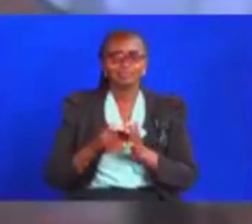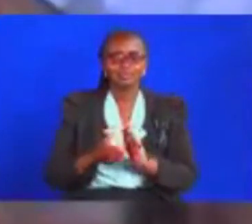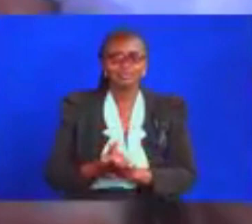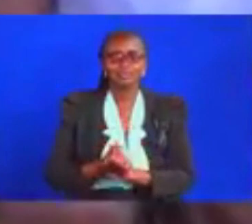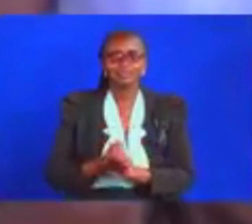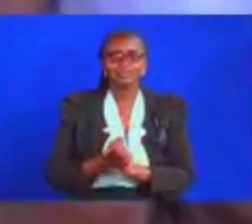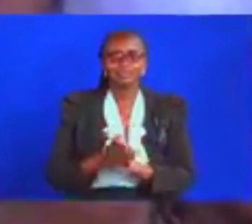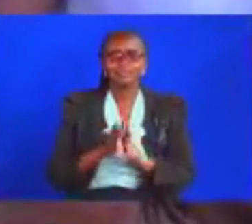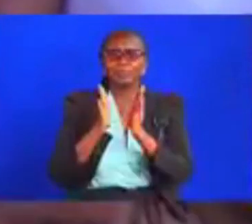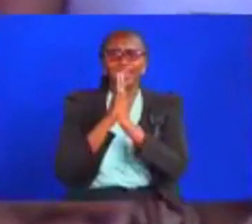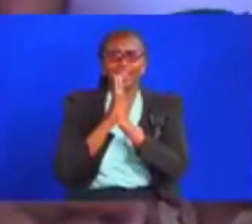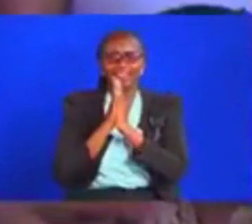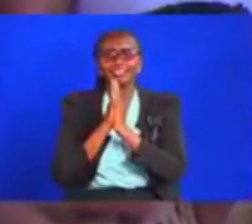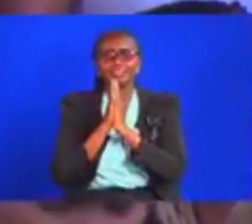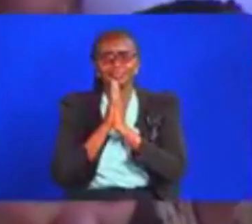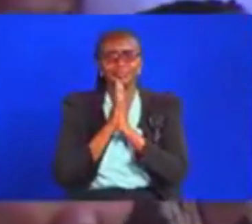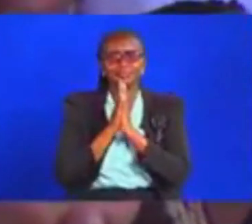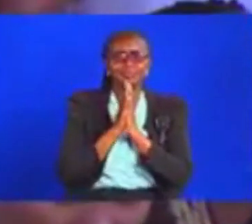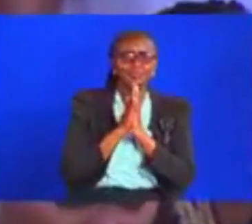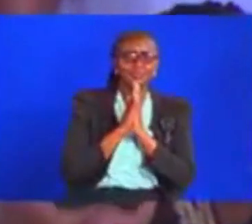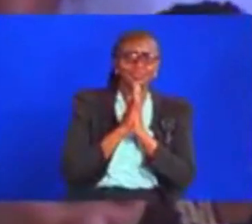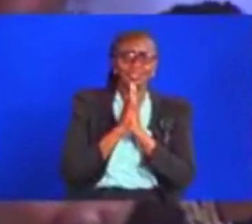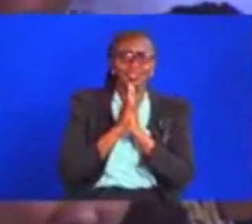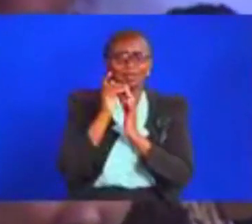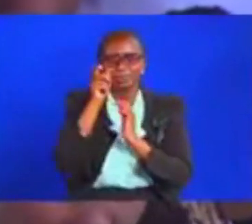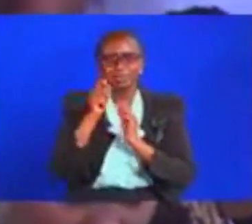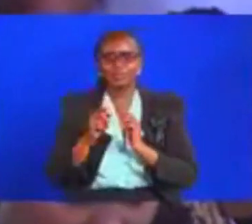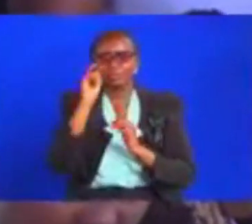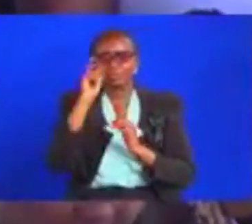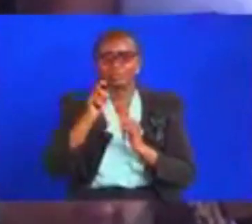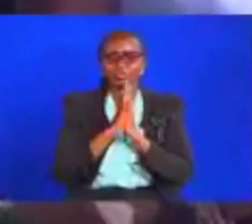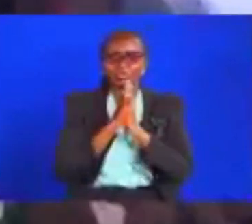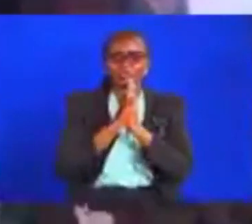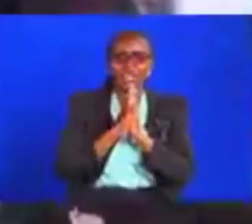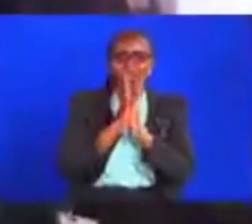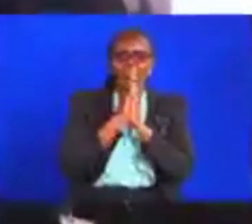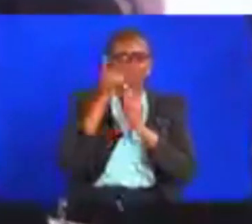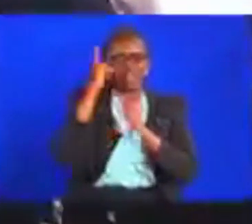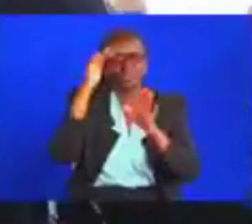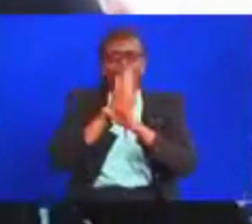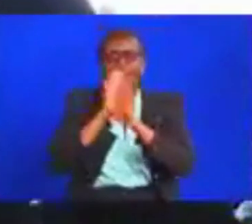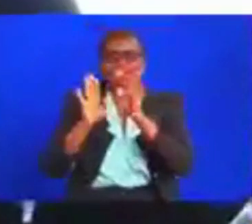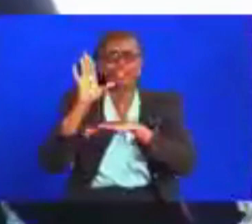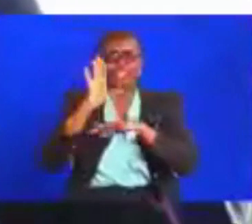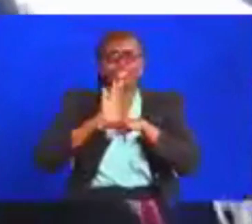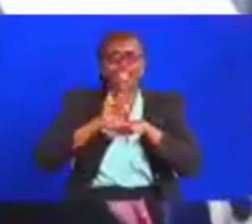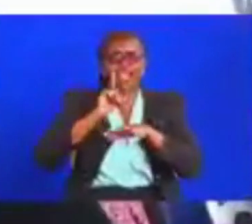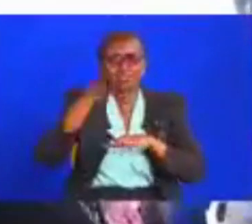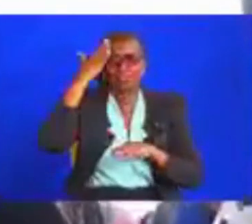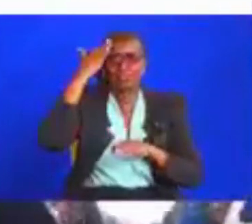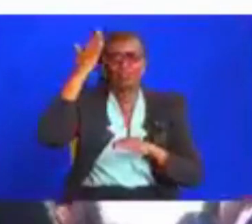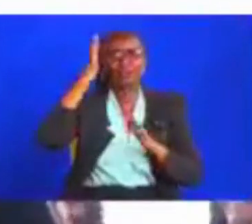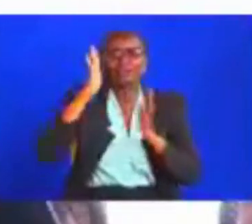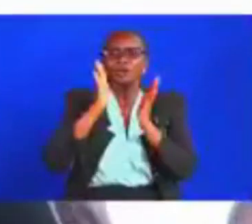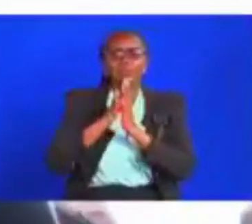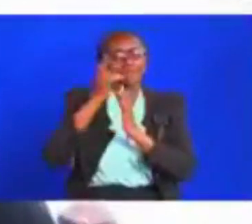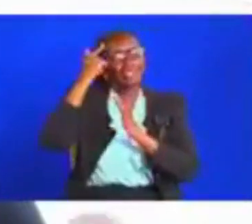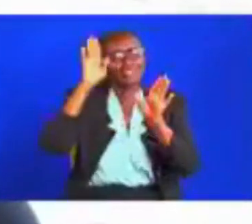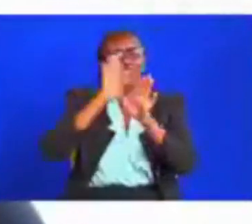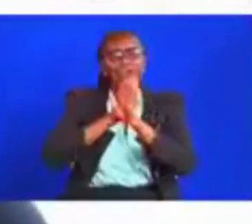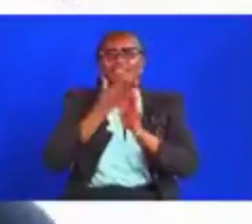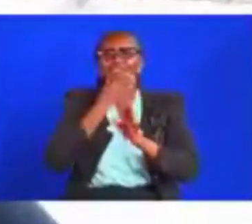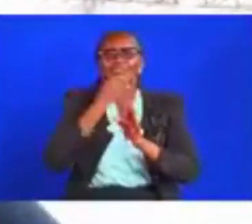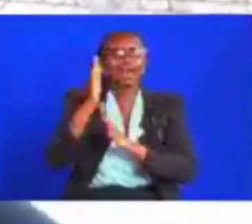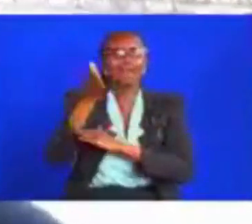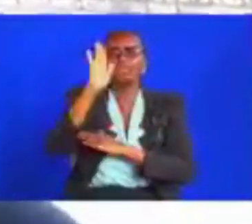Go ahead and pray. Someone is praying. Pray for every church you know. Pray for every man of God you